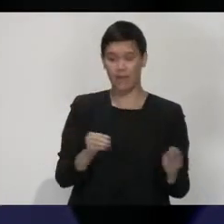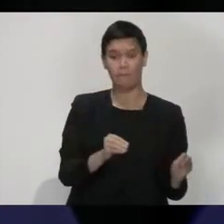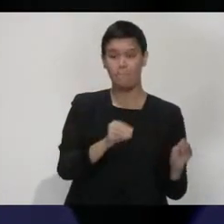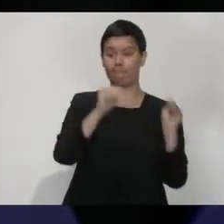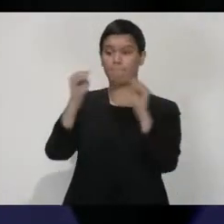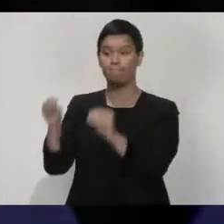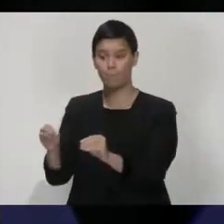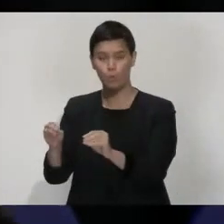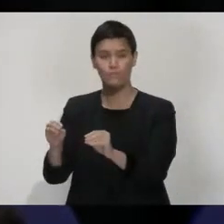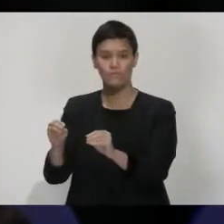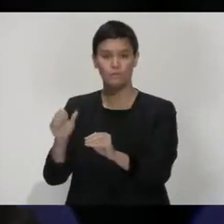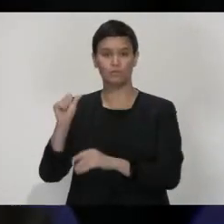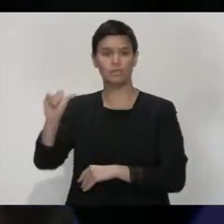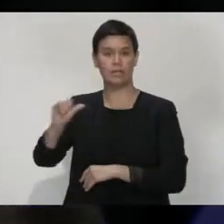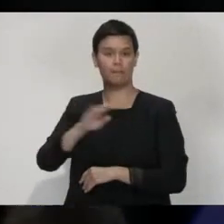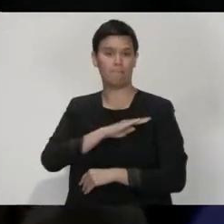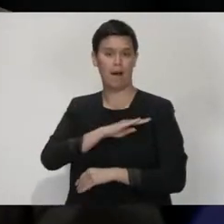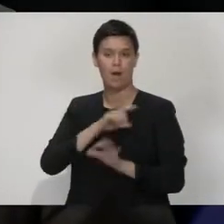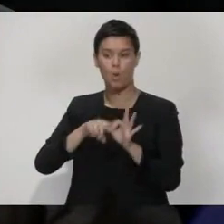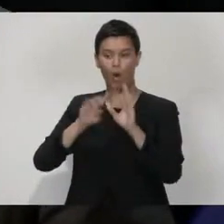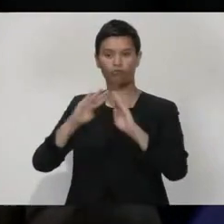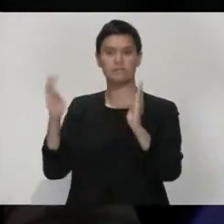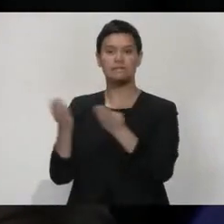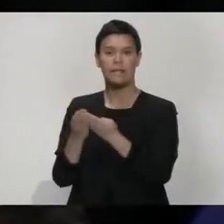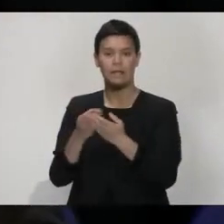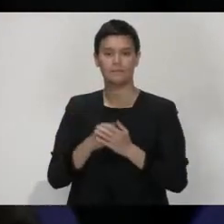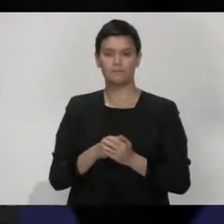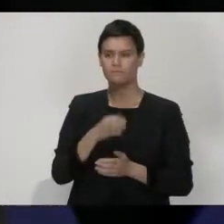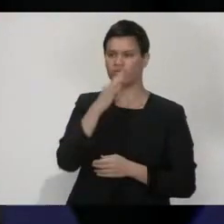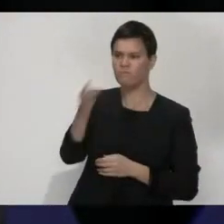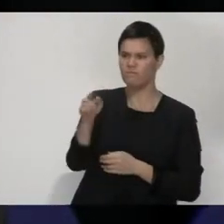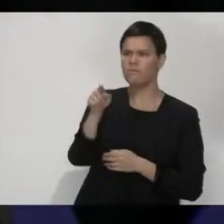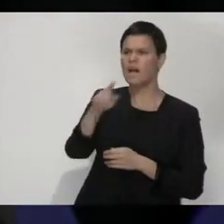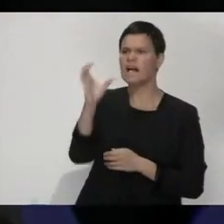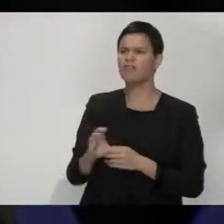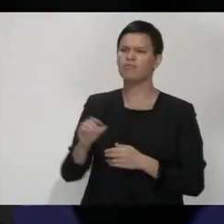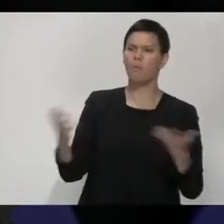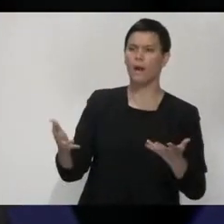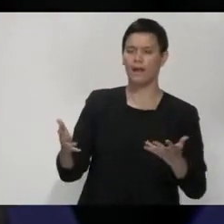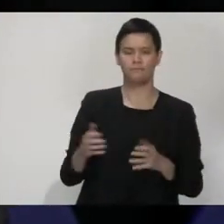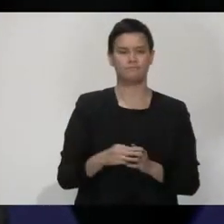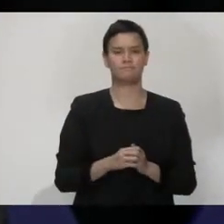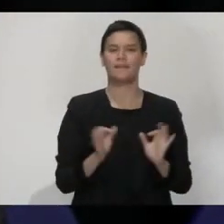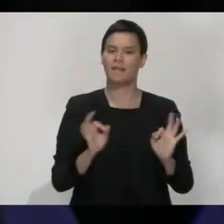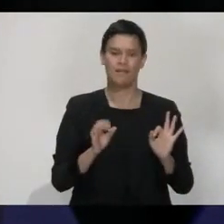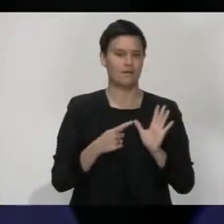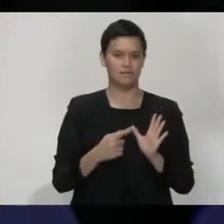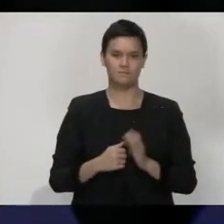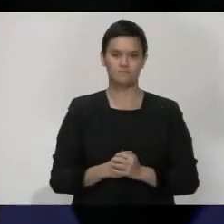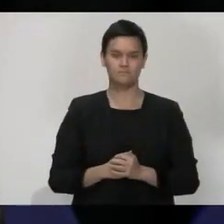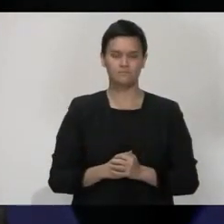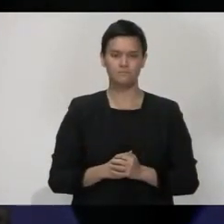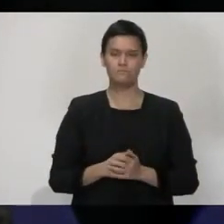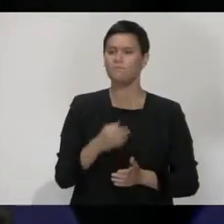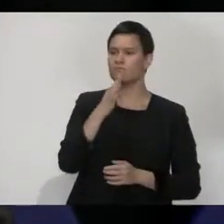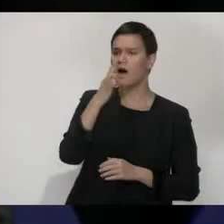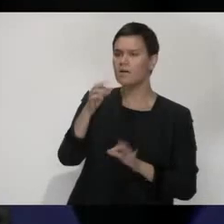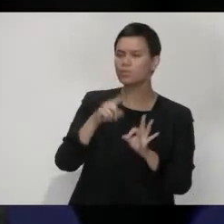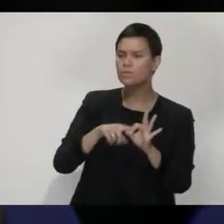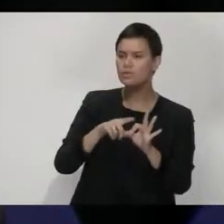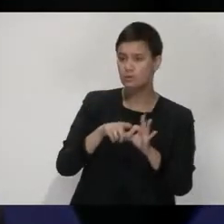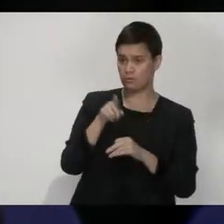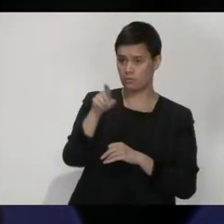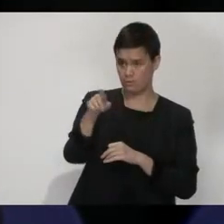work. Joe and then Jason. Just on the wage subsidy, 30,000 jobs supported, 33 million paid out. Is that in line with what